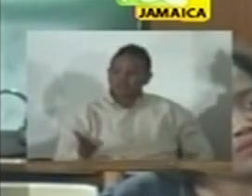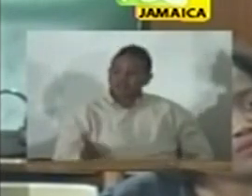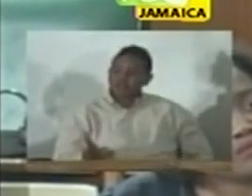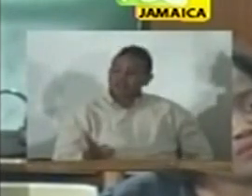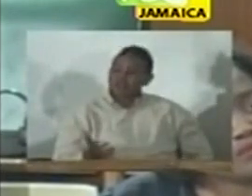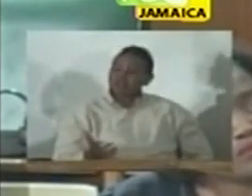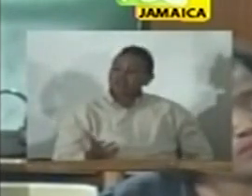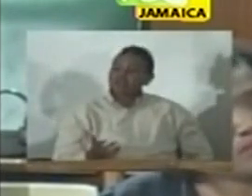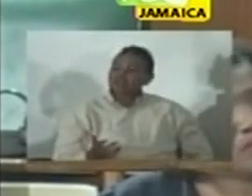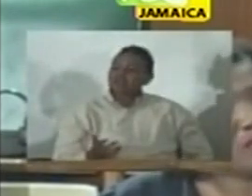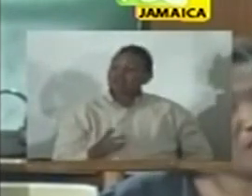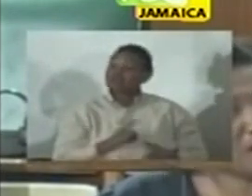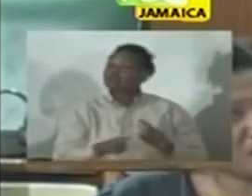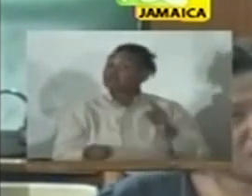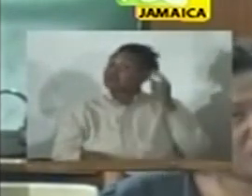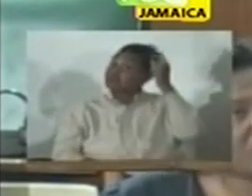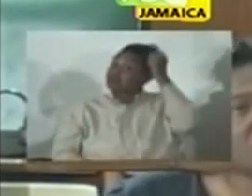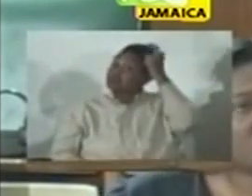must be understood,